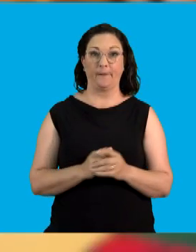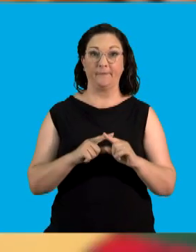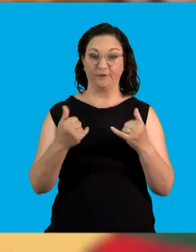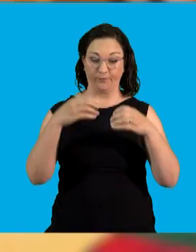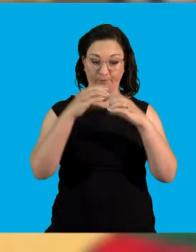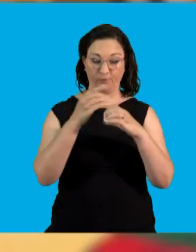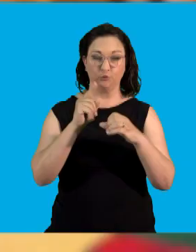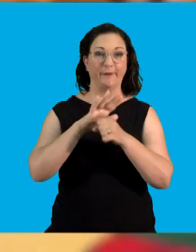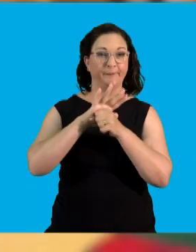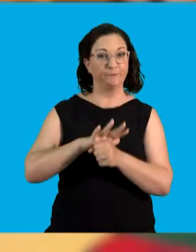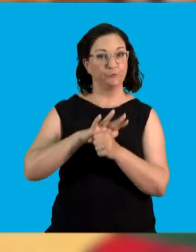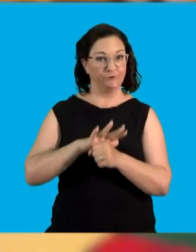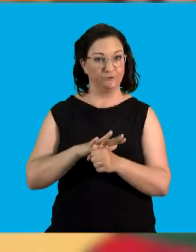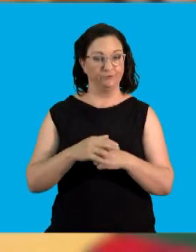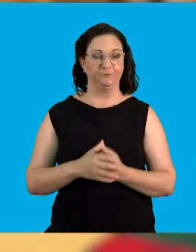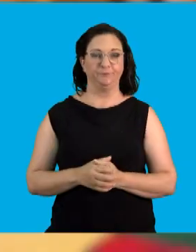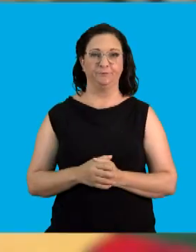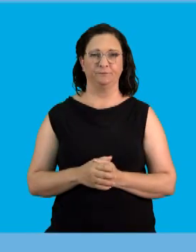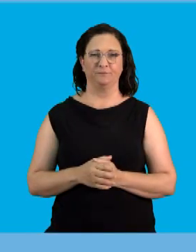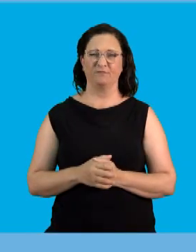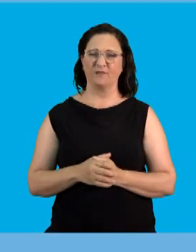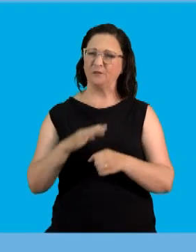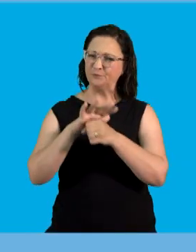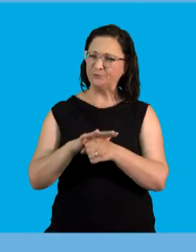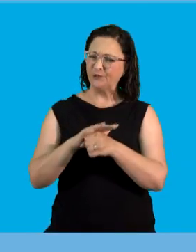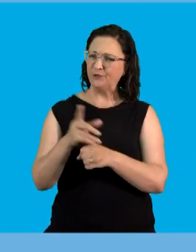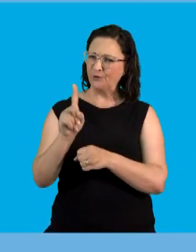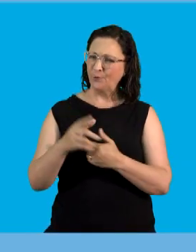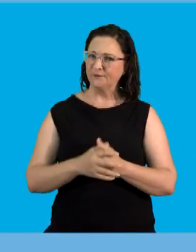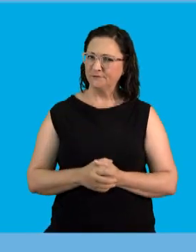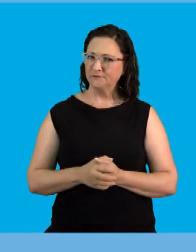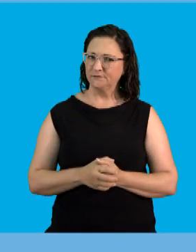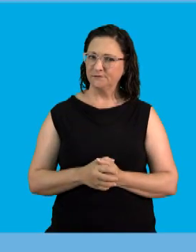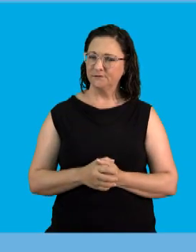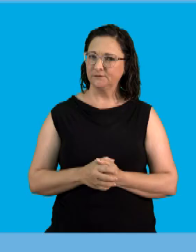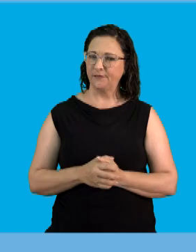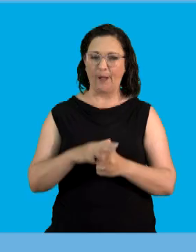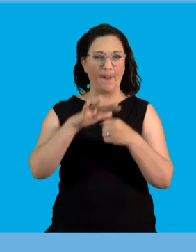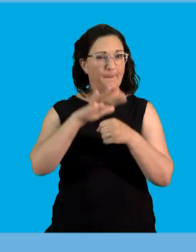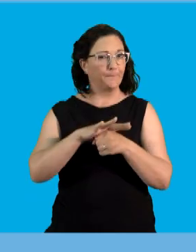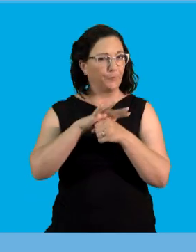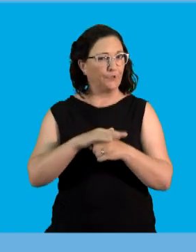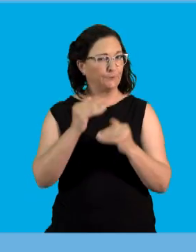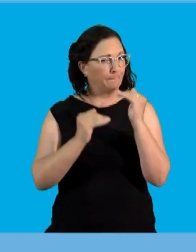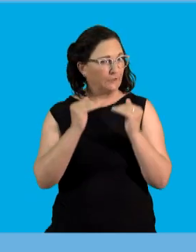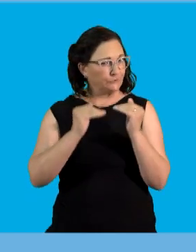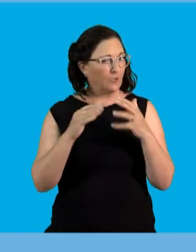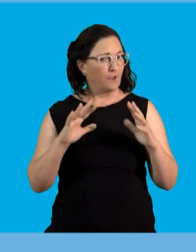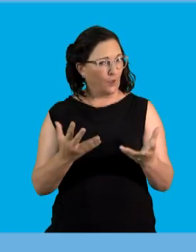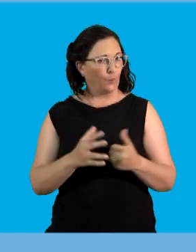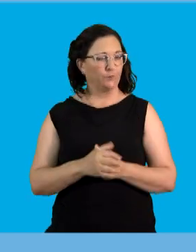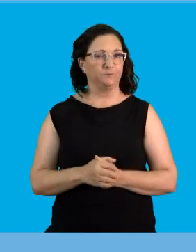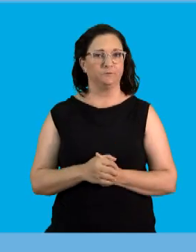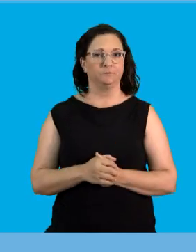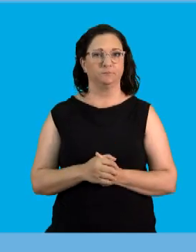main idea being pressure, and within that, we looked at what pressure is. We also looked at how we can measure pressure and also